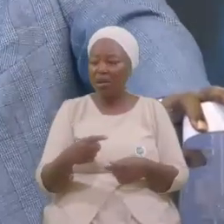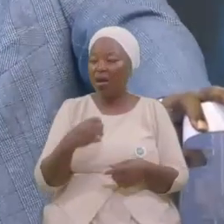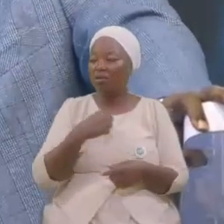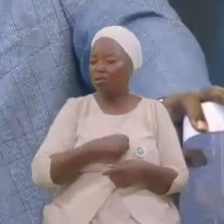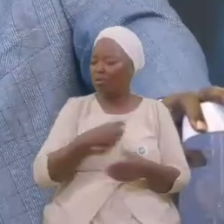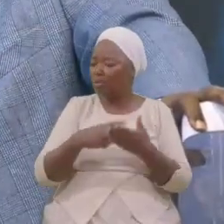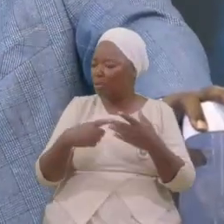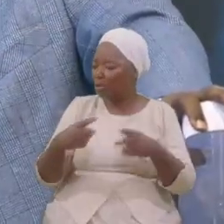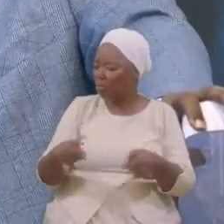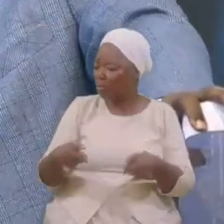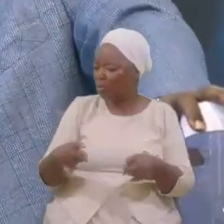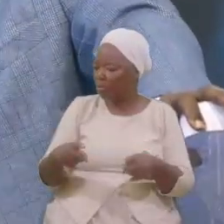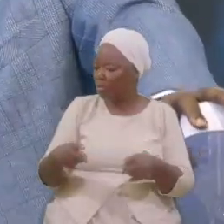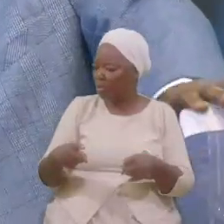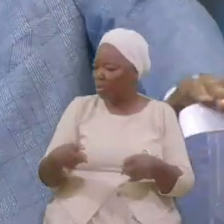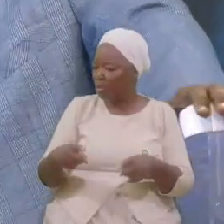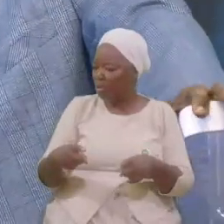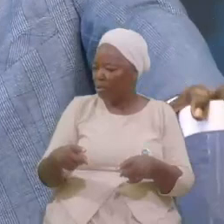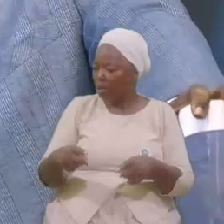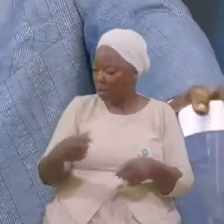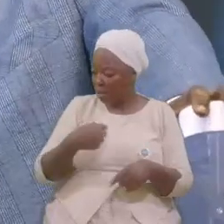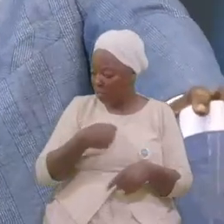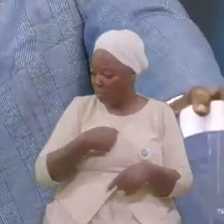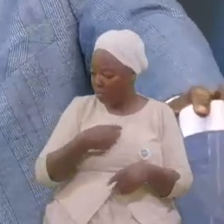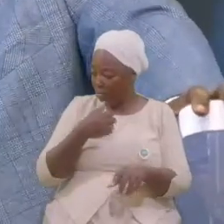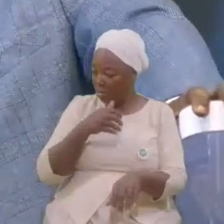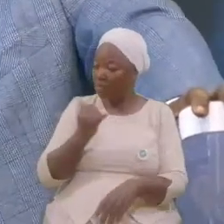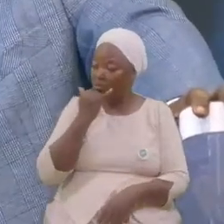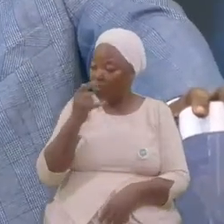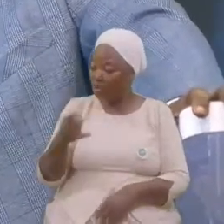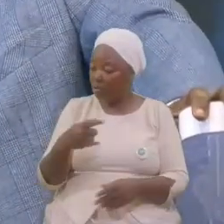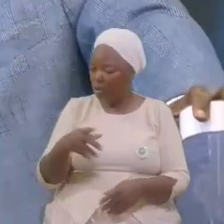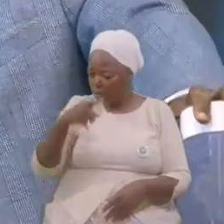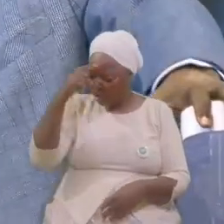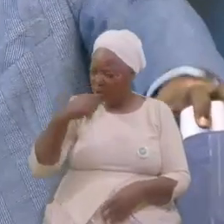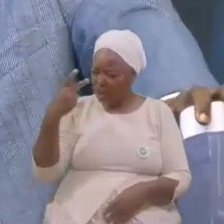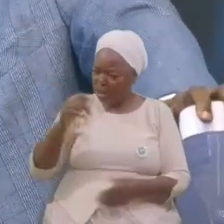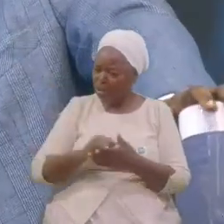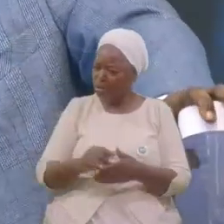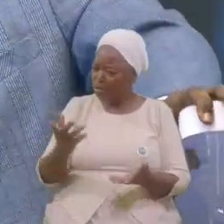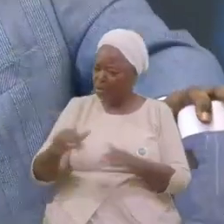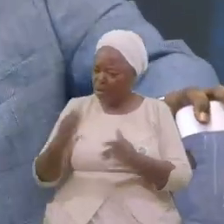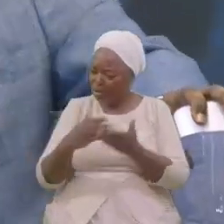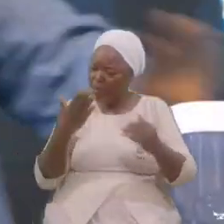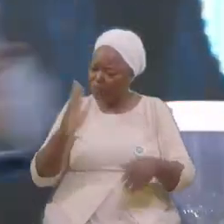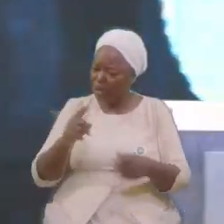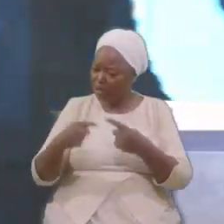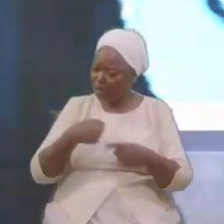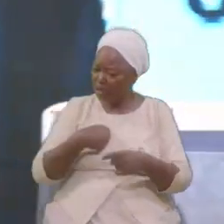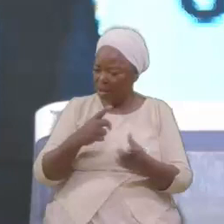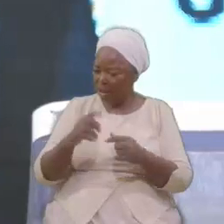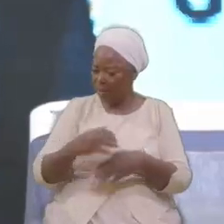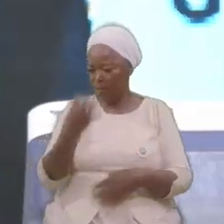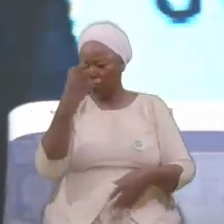happened? Have I done something that hurts you? You throw that thing and it frowns at you. You smile